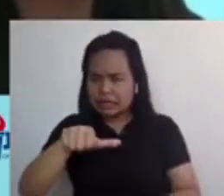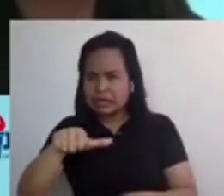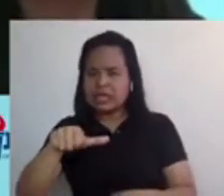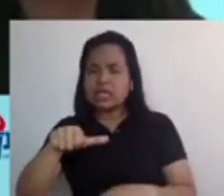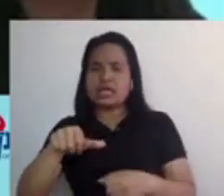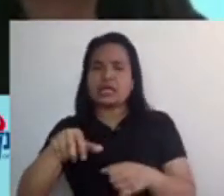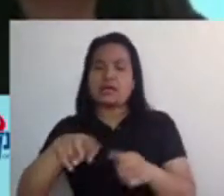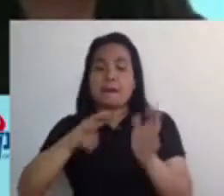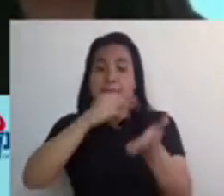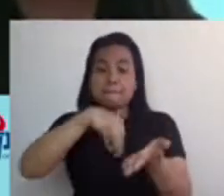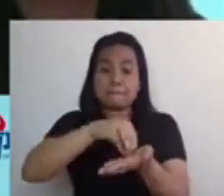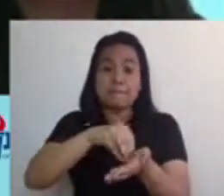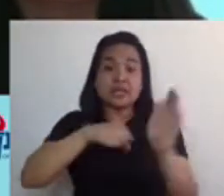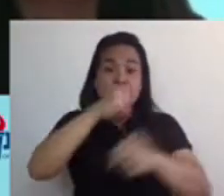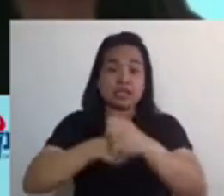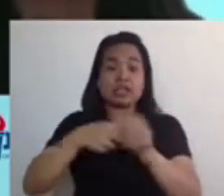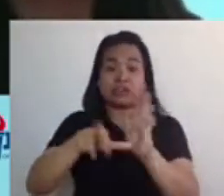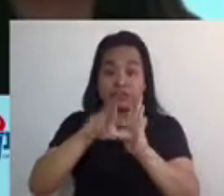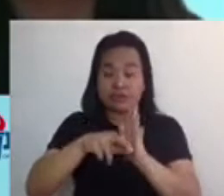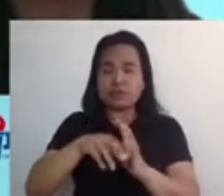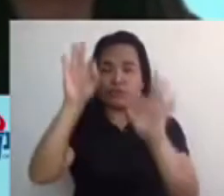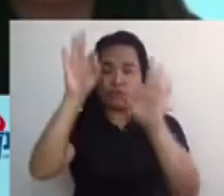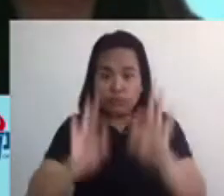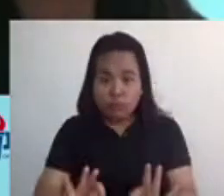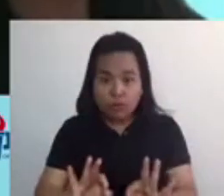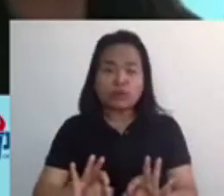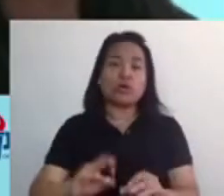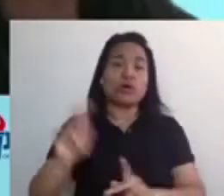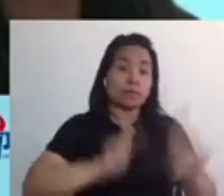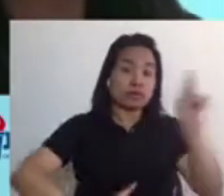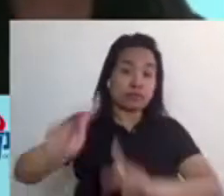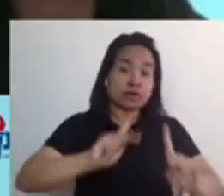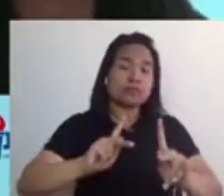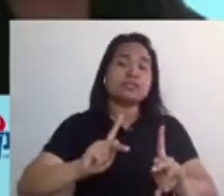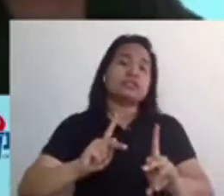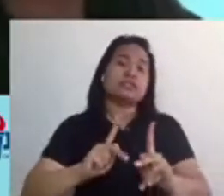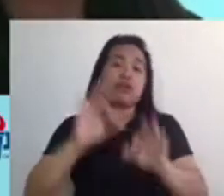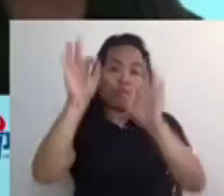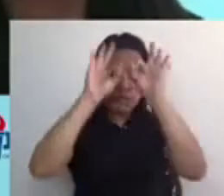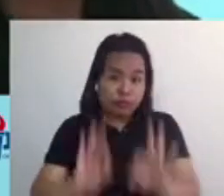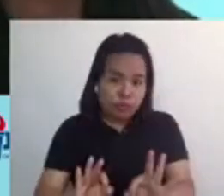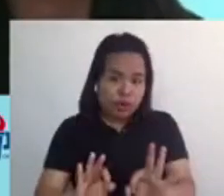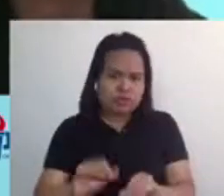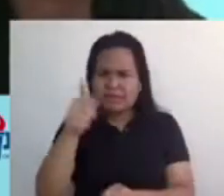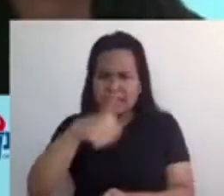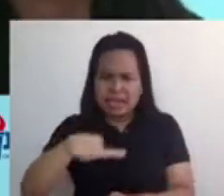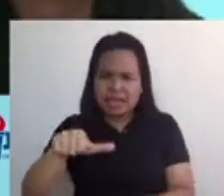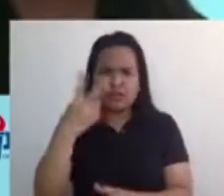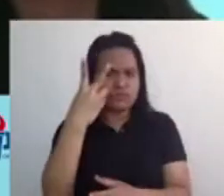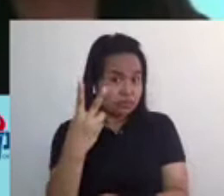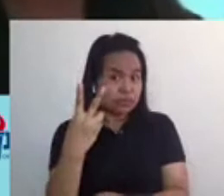and coaching form, MOV number 2 and number 3, either of those, that will equate to a